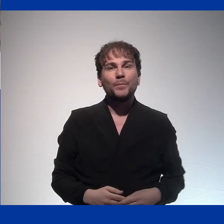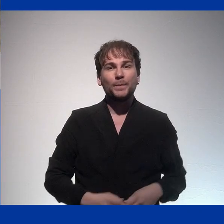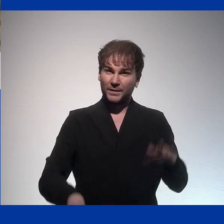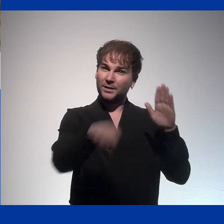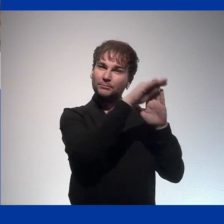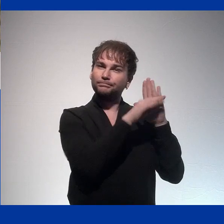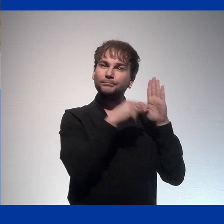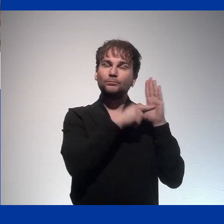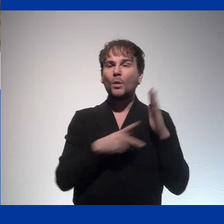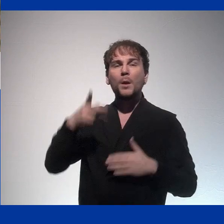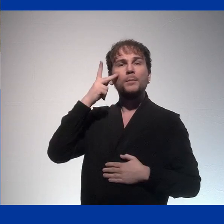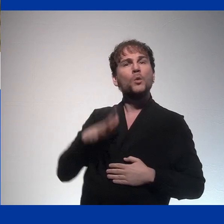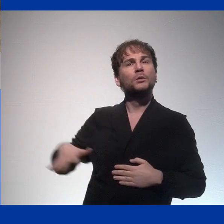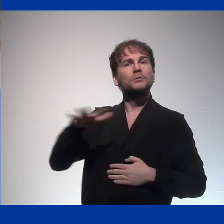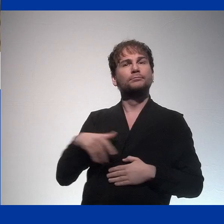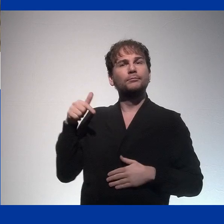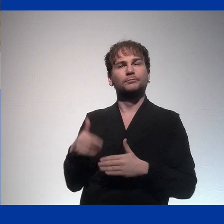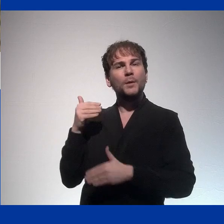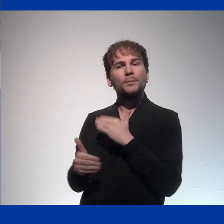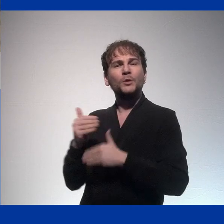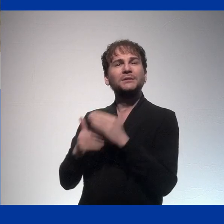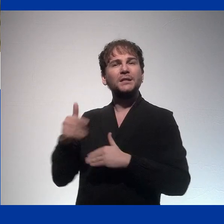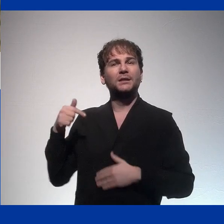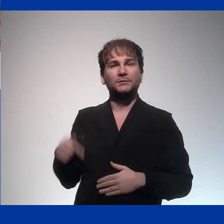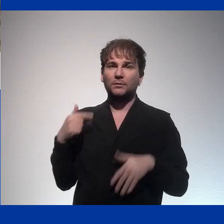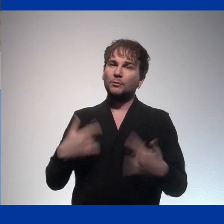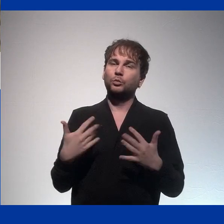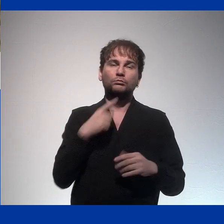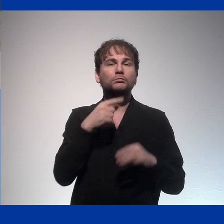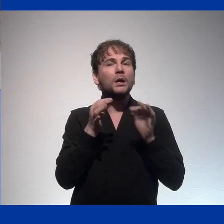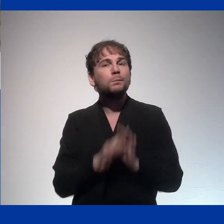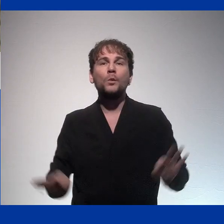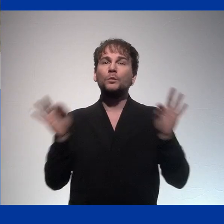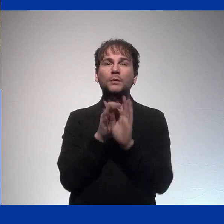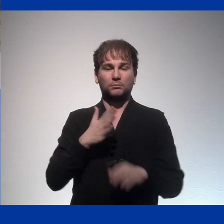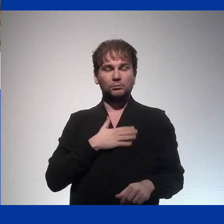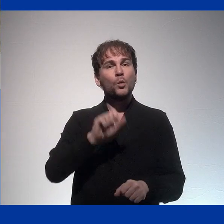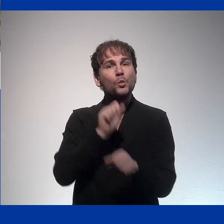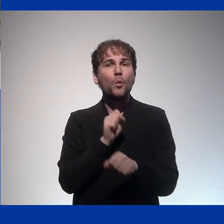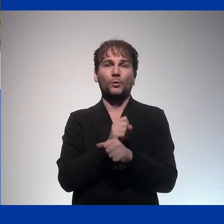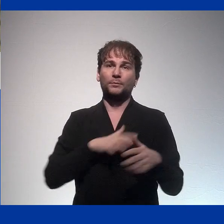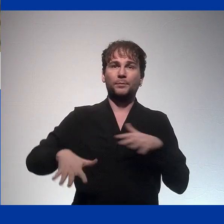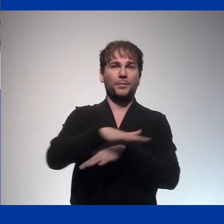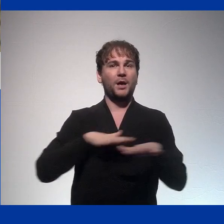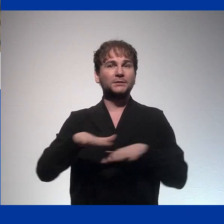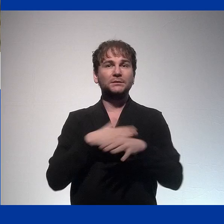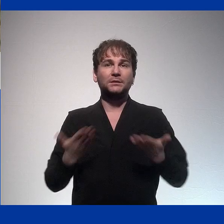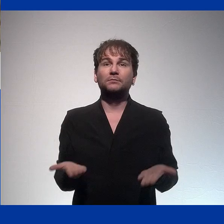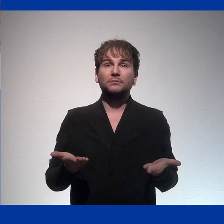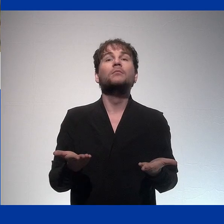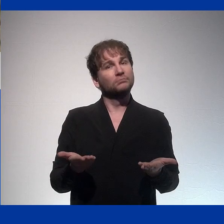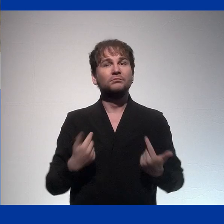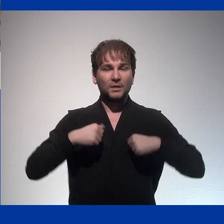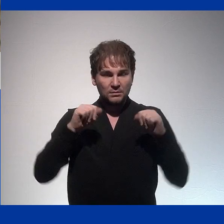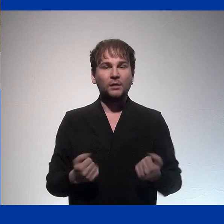easier for grassroots youth workers to support it. And my last thought is that I think that now we as youth